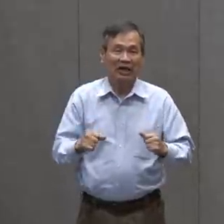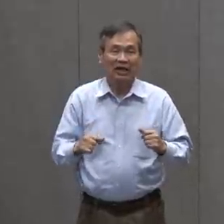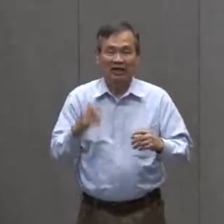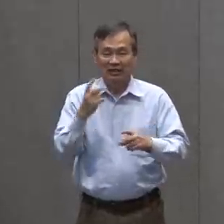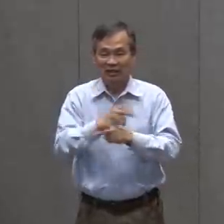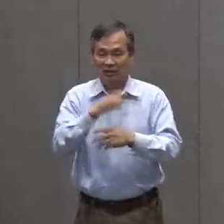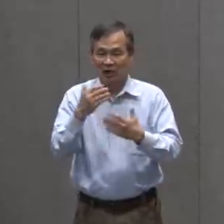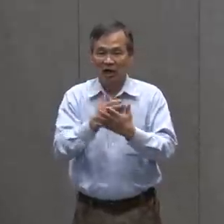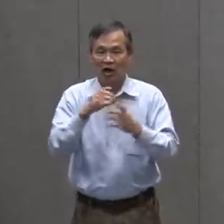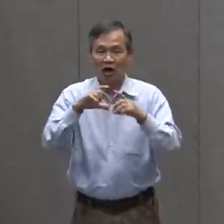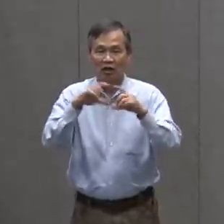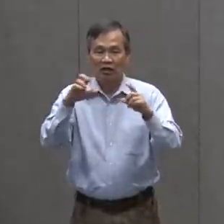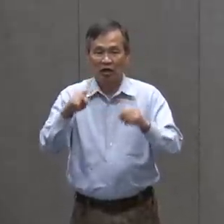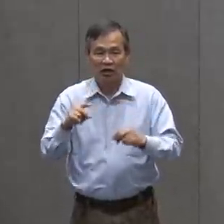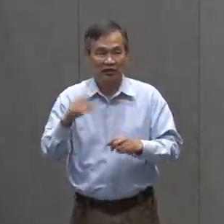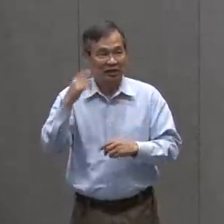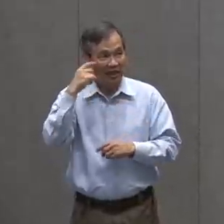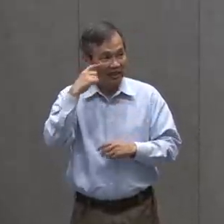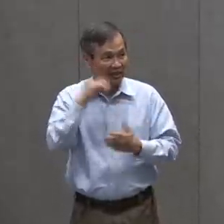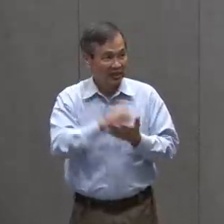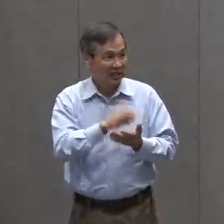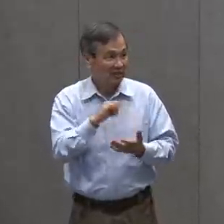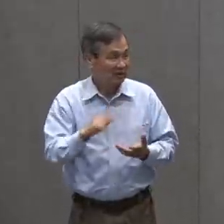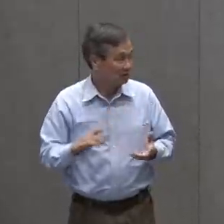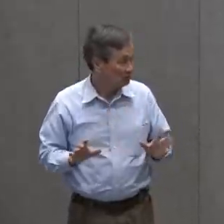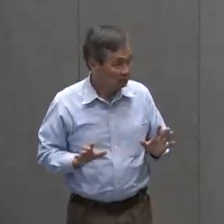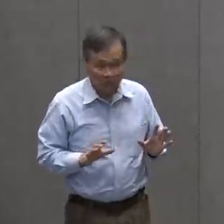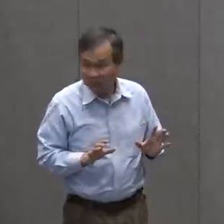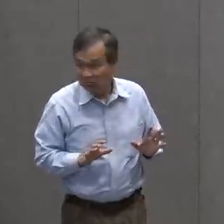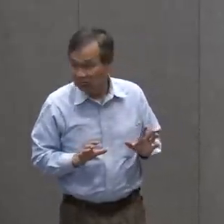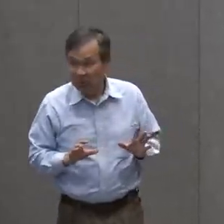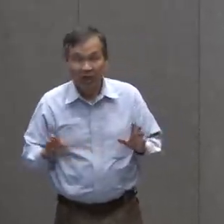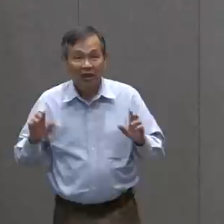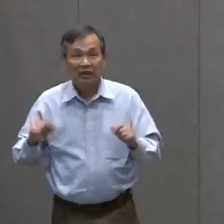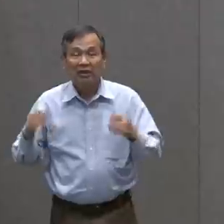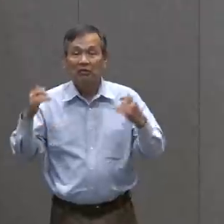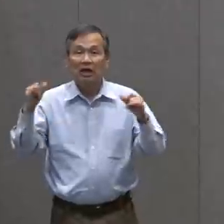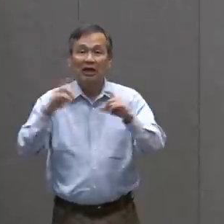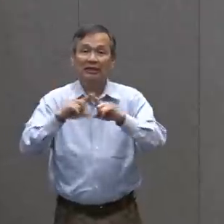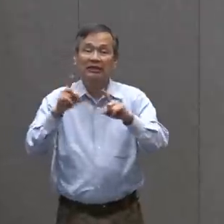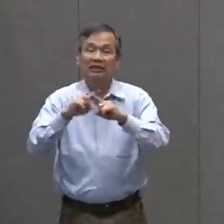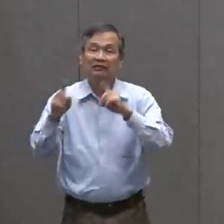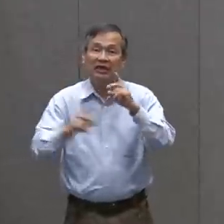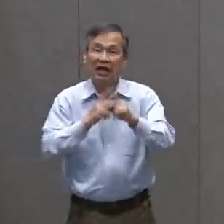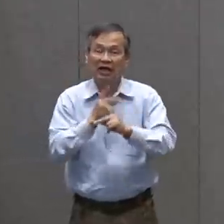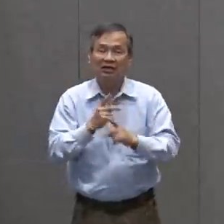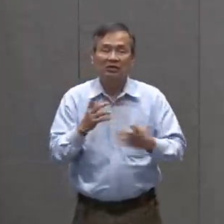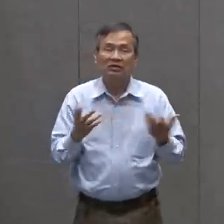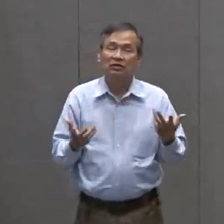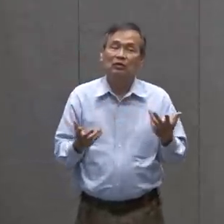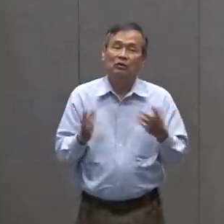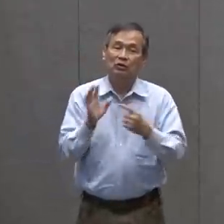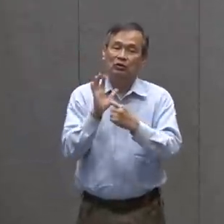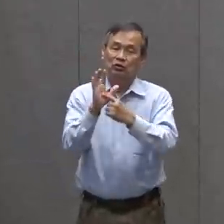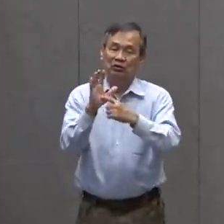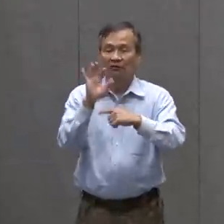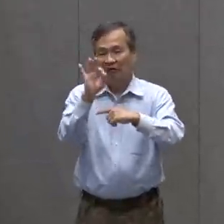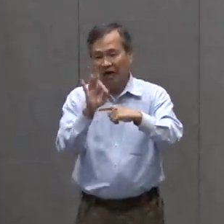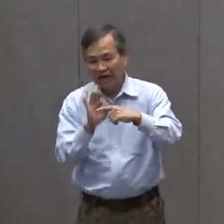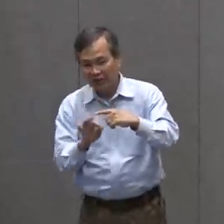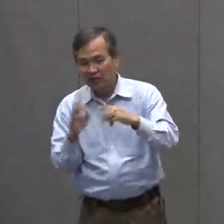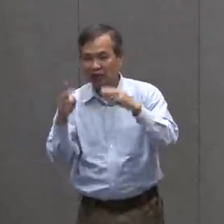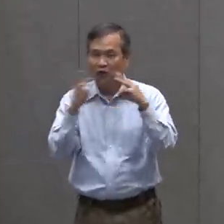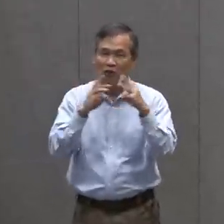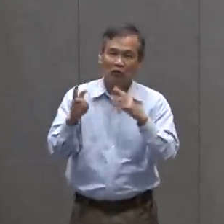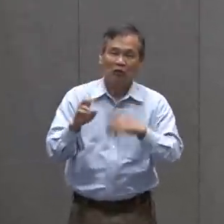I think that's it. Did I miss any other variation? You can play different kinds, and in the instructions, we'll tell you how to play fraction war, decimal